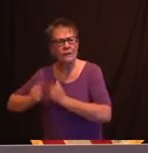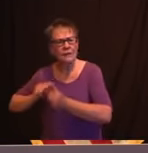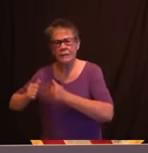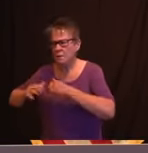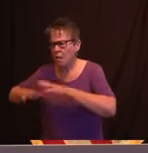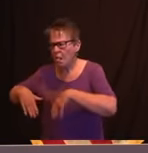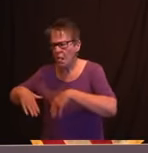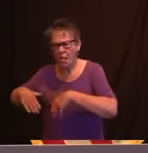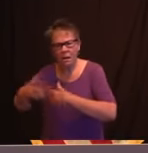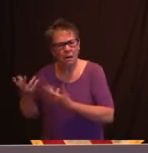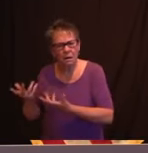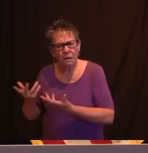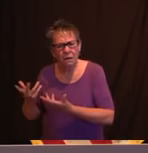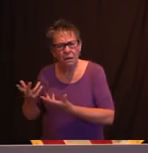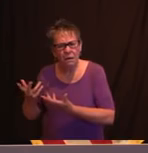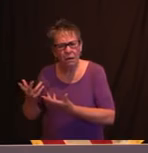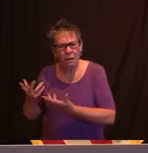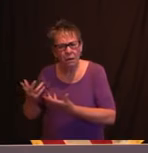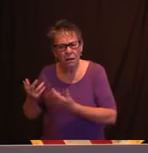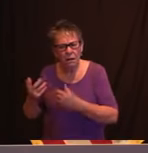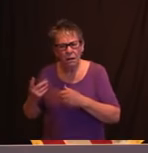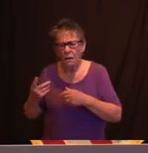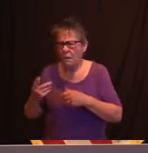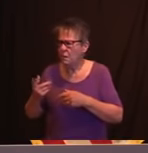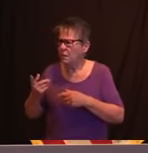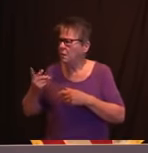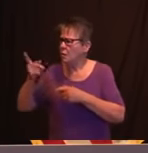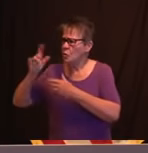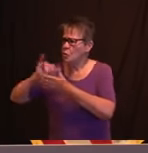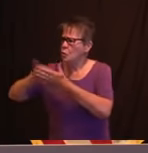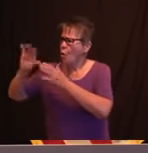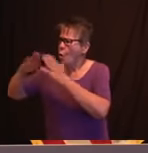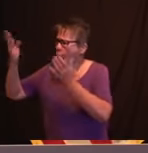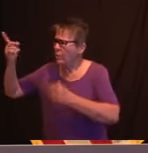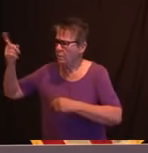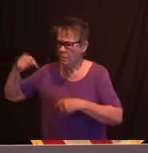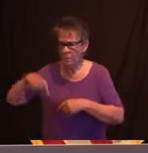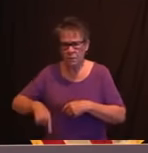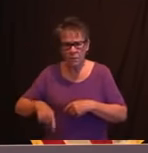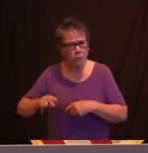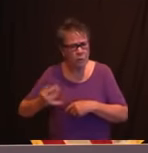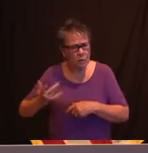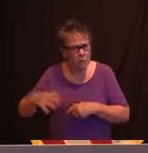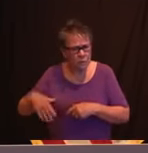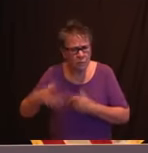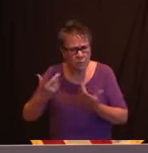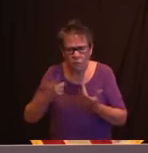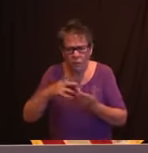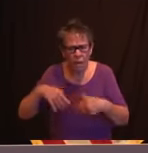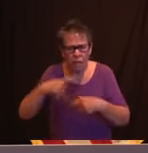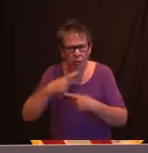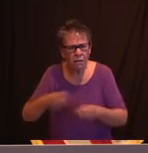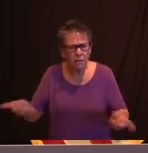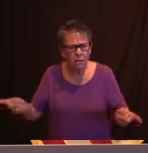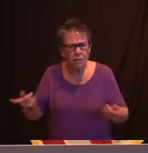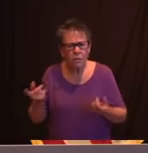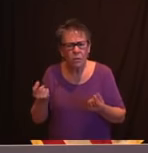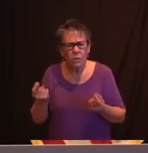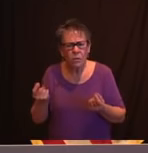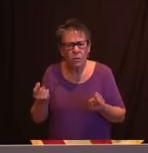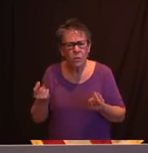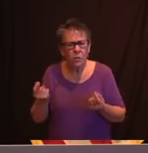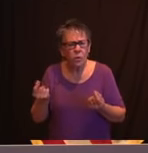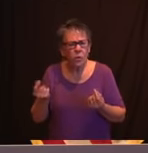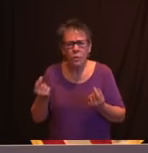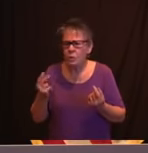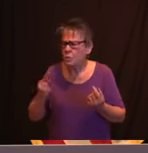behalf of Bridgeport Speedway in Gloucester County, Wall Stadium in Monmouth County, and New Egypt Speedway in Ocean County, when can these outdoor